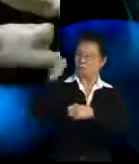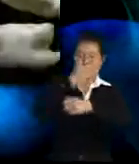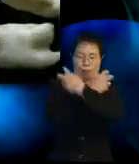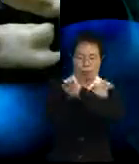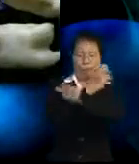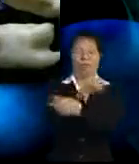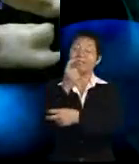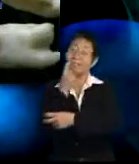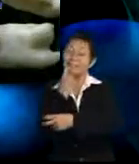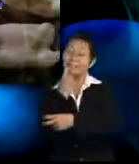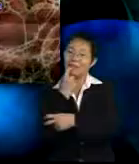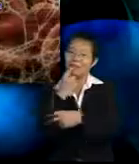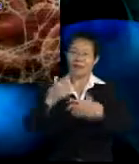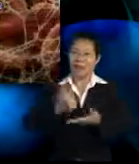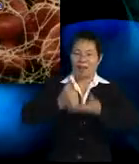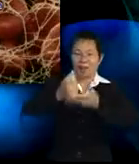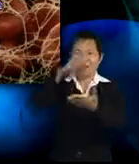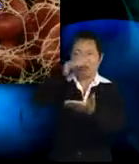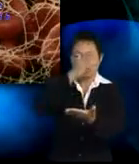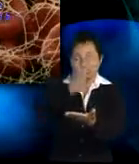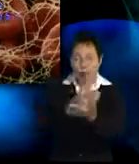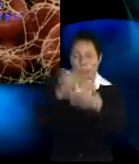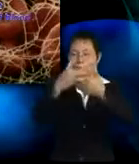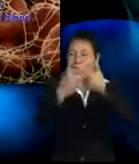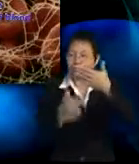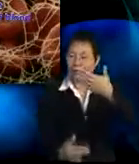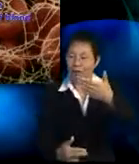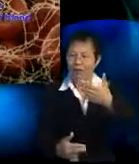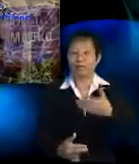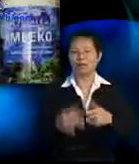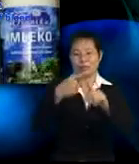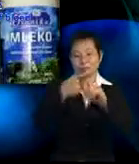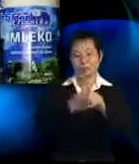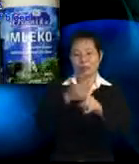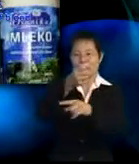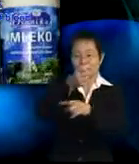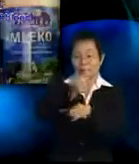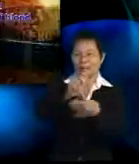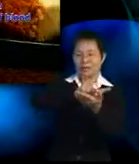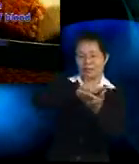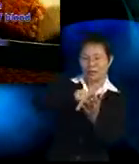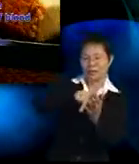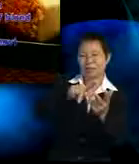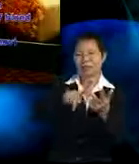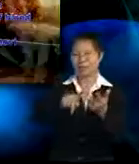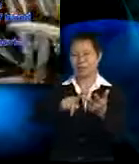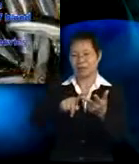bones and teeth, helps in clotting of blood. Source, milk,